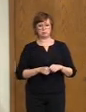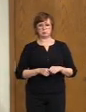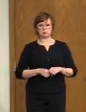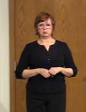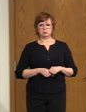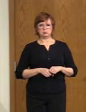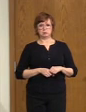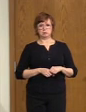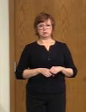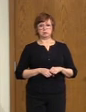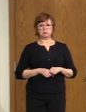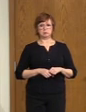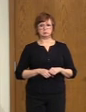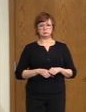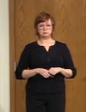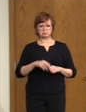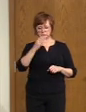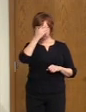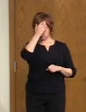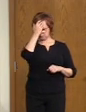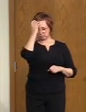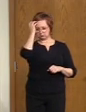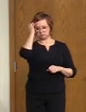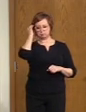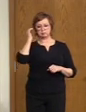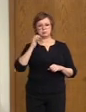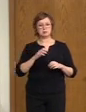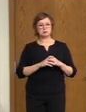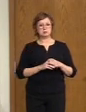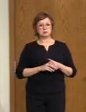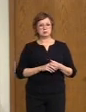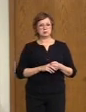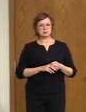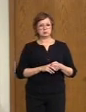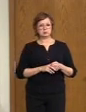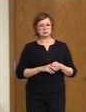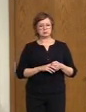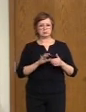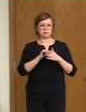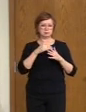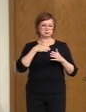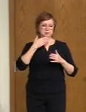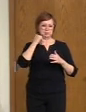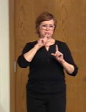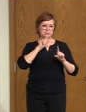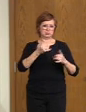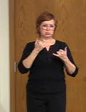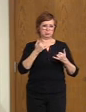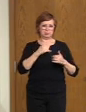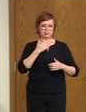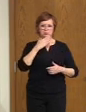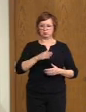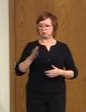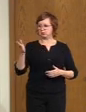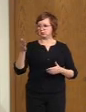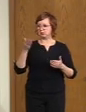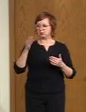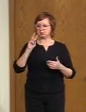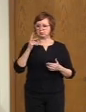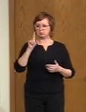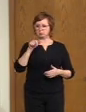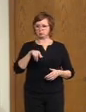to wherever those clinics will happen at the time. That's the best answer I can offer at this time. Thanks. Follow up,